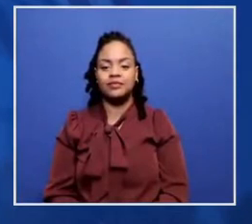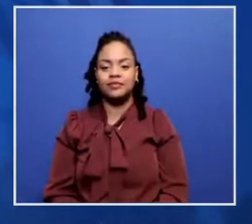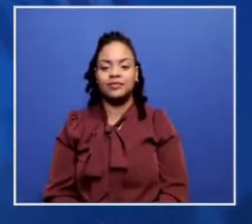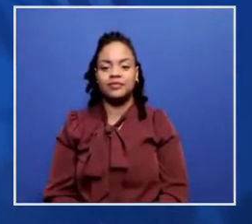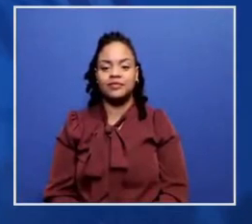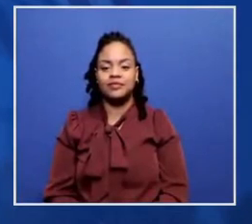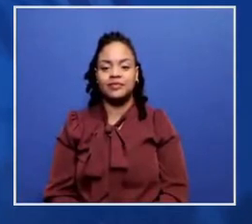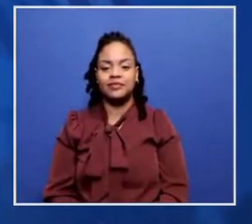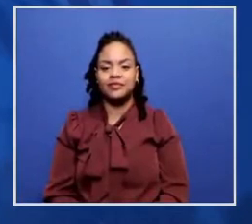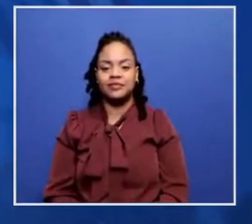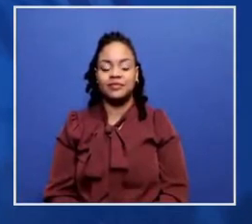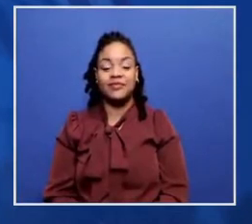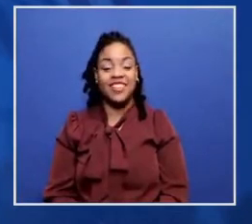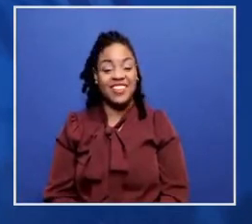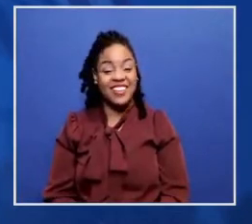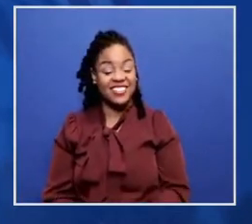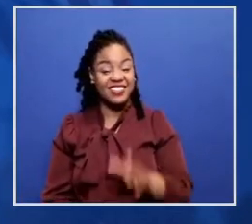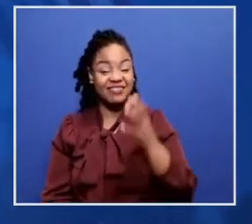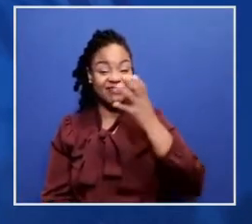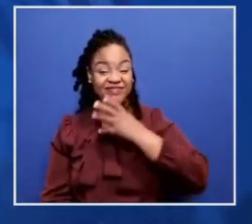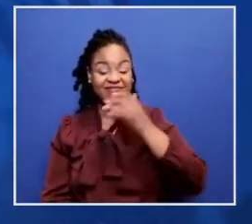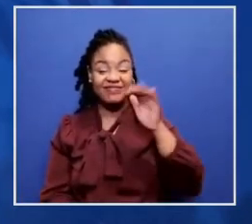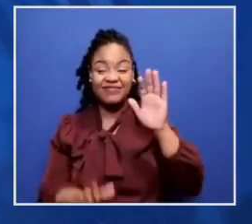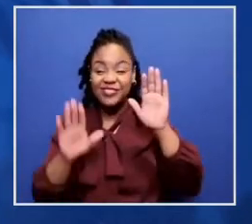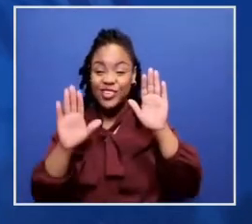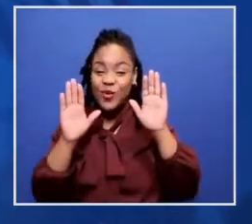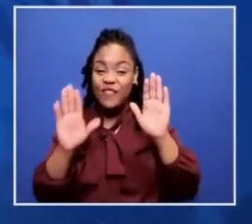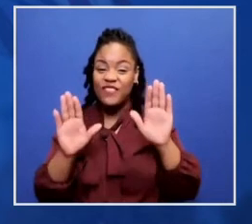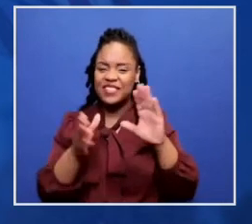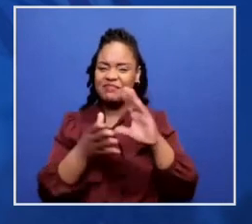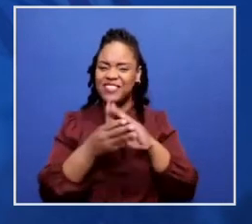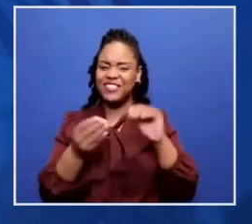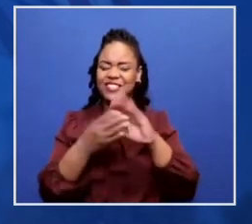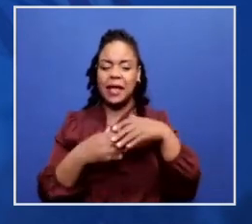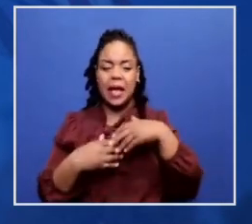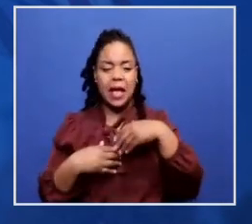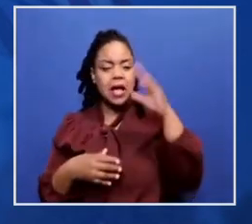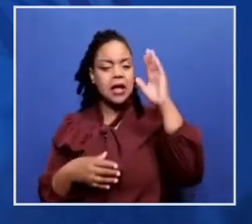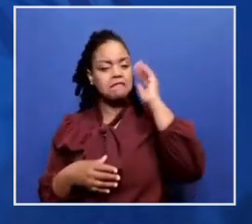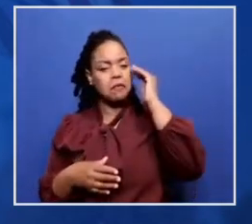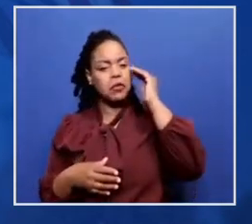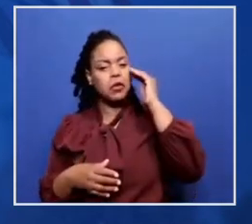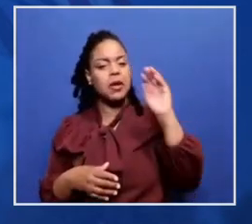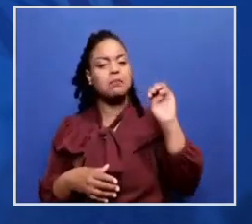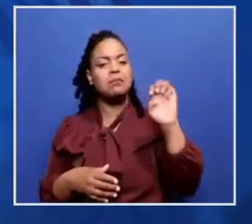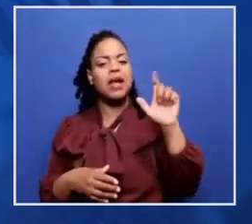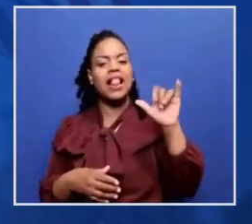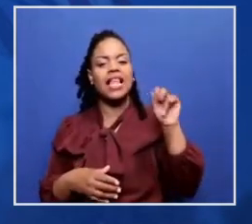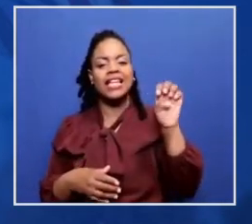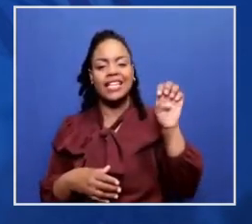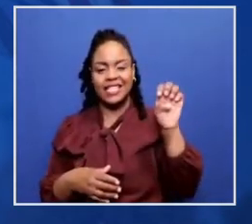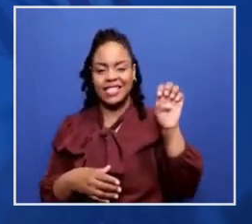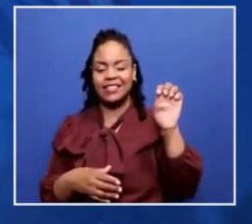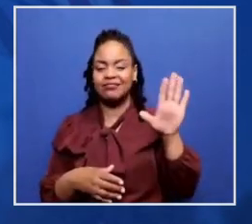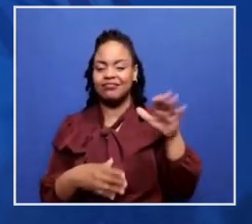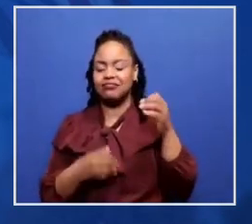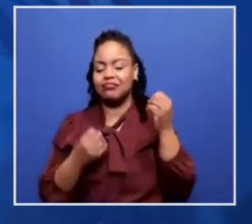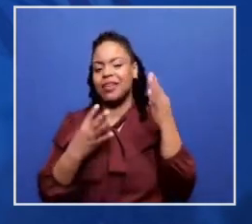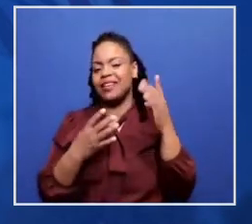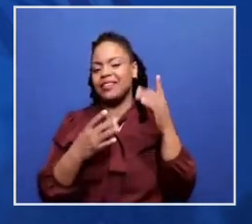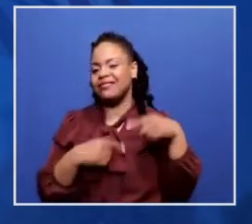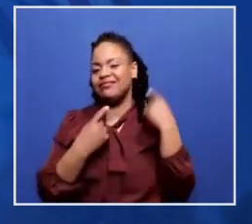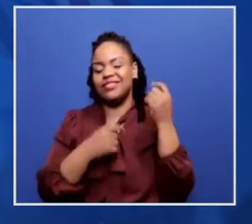That was great. I've known Melanie and known of her work for years, and she continues to energize me into doing more